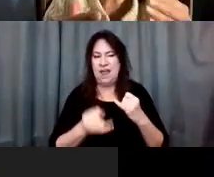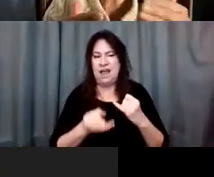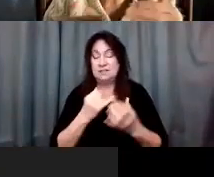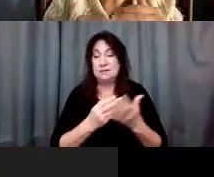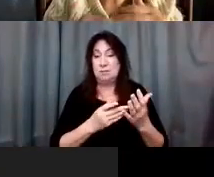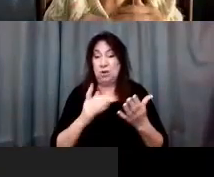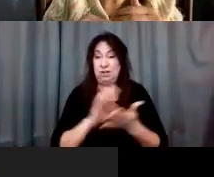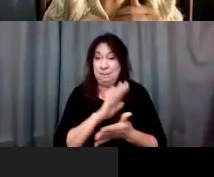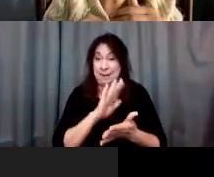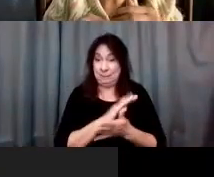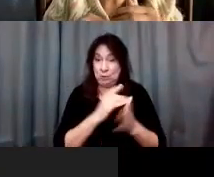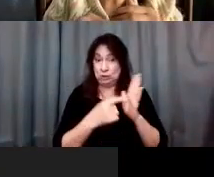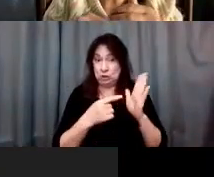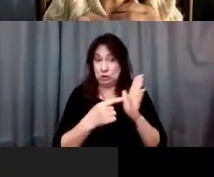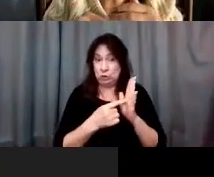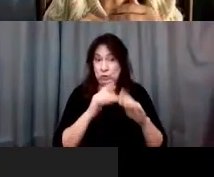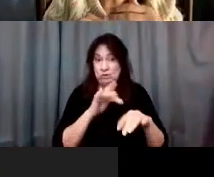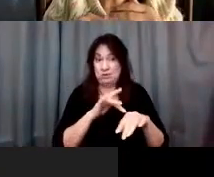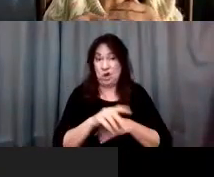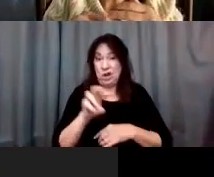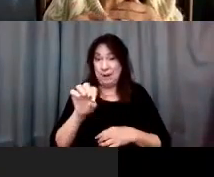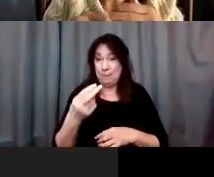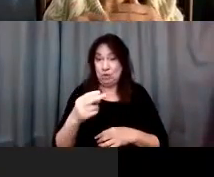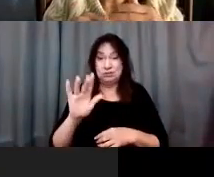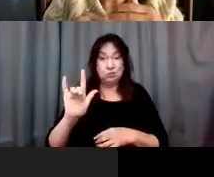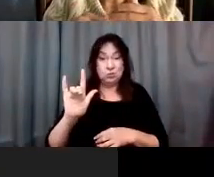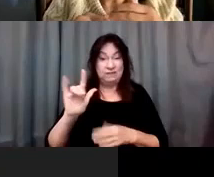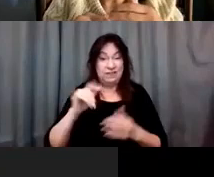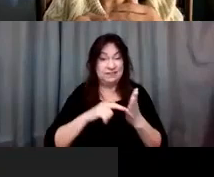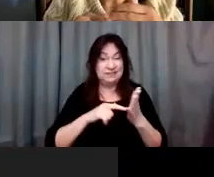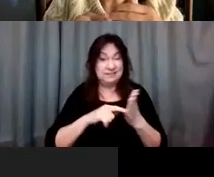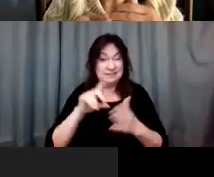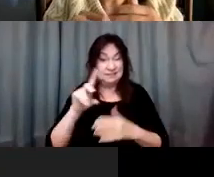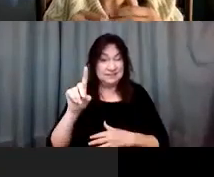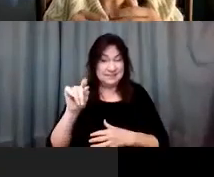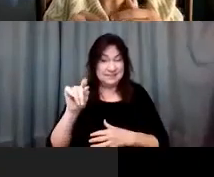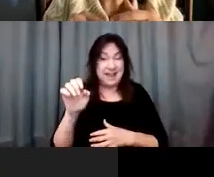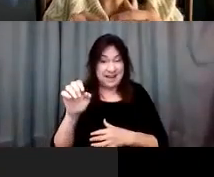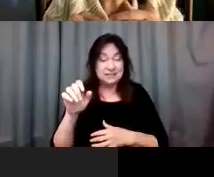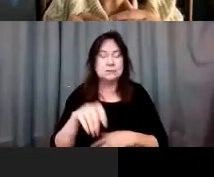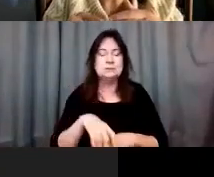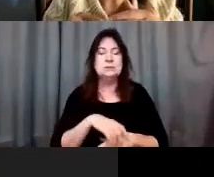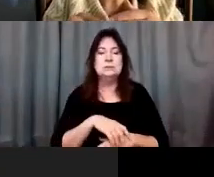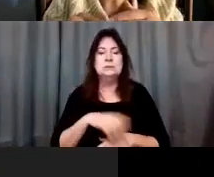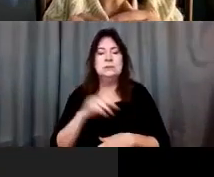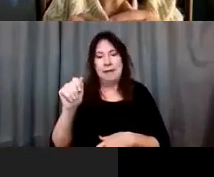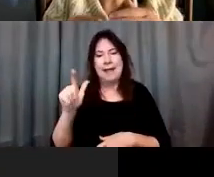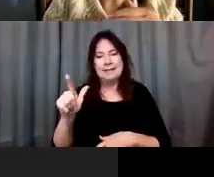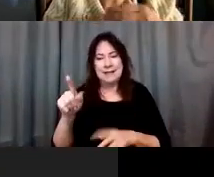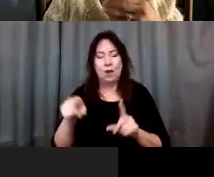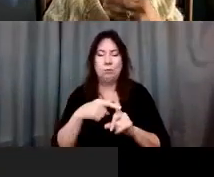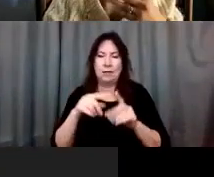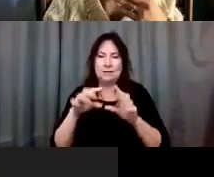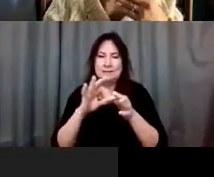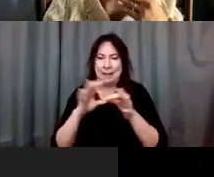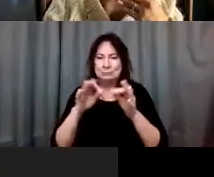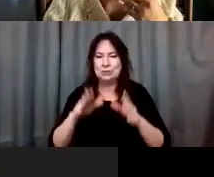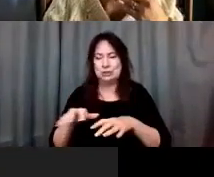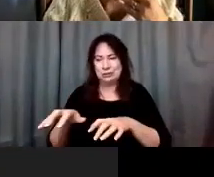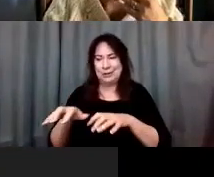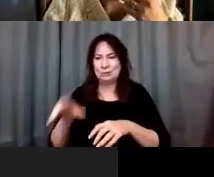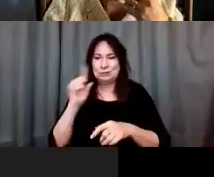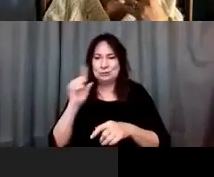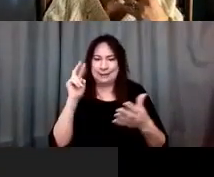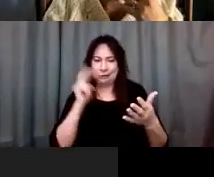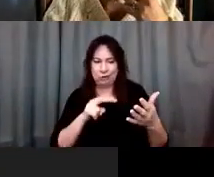those papers due at that earlier March 25th date is that that will allow ASL and captioners to access those papers and